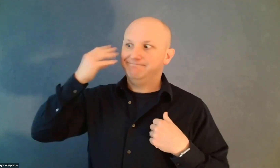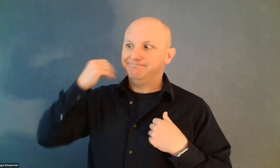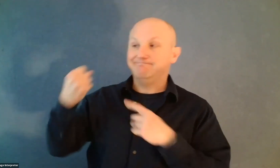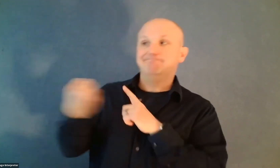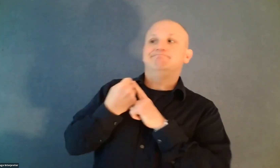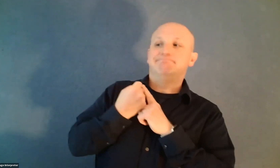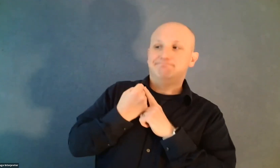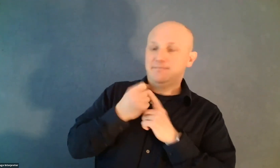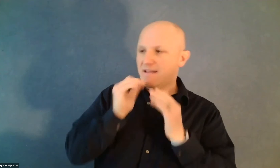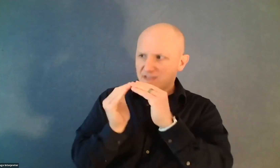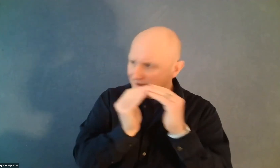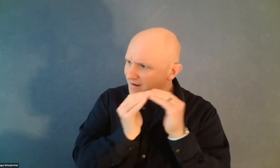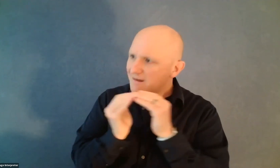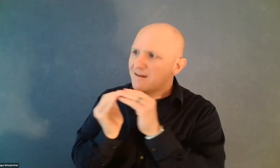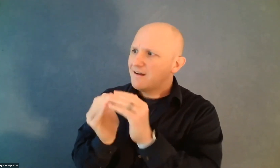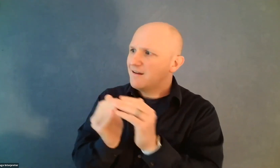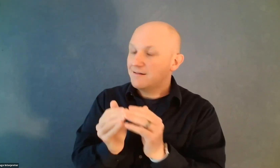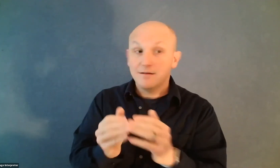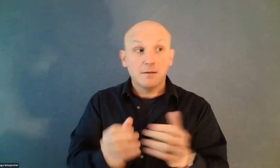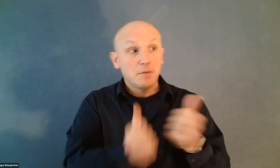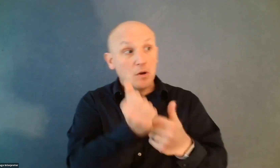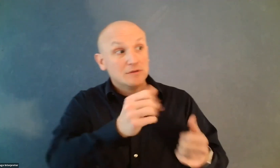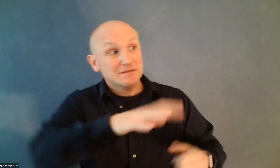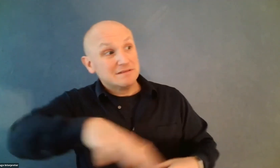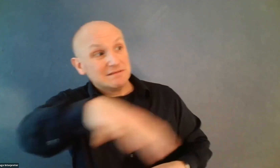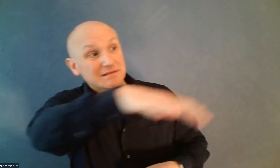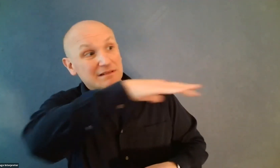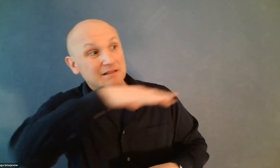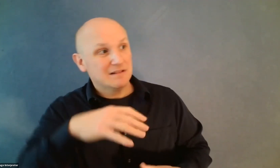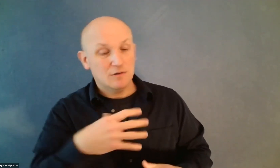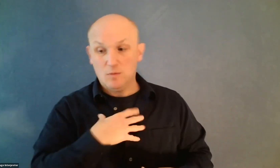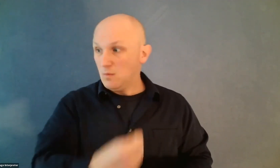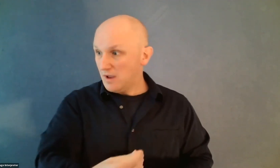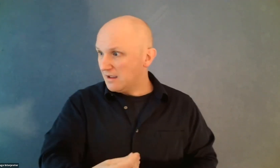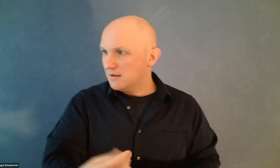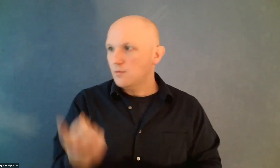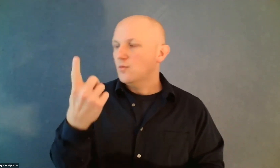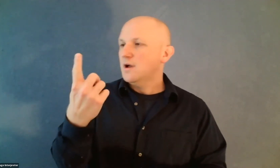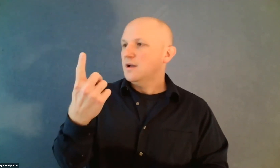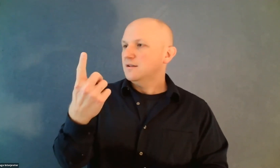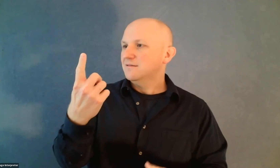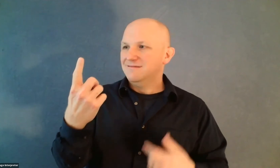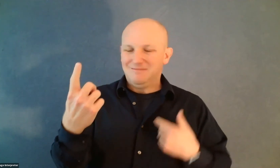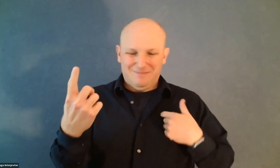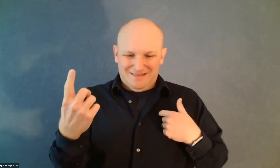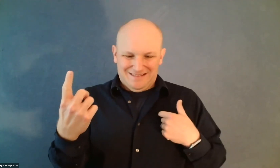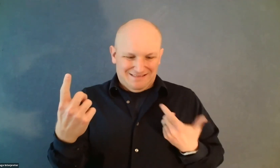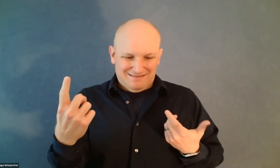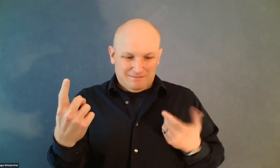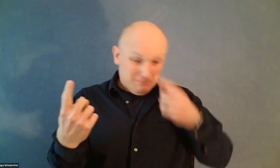a predominantly white community, being one of 8 Black students, young men growing